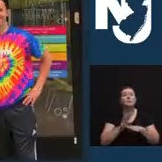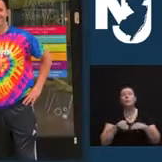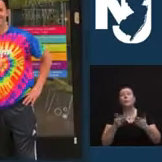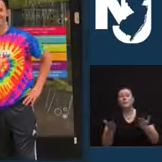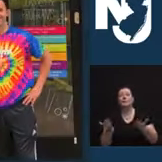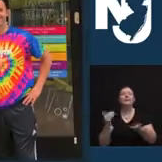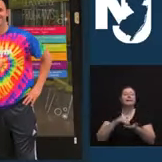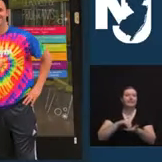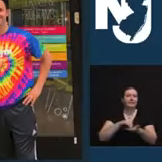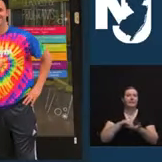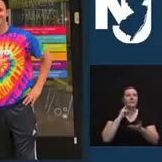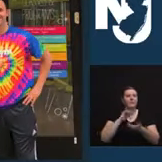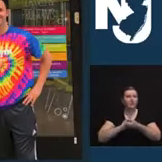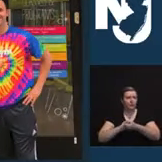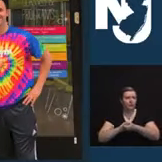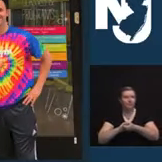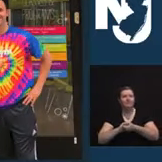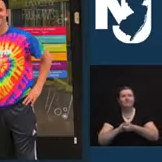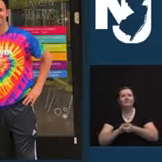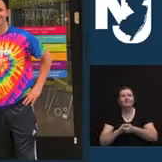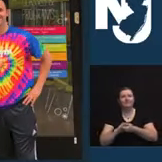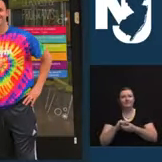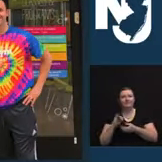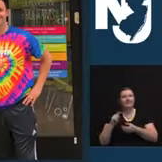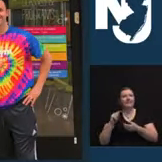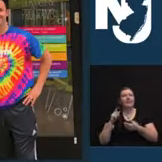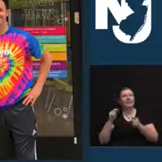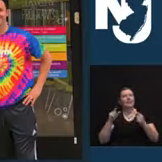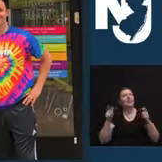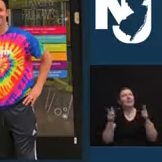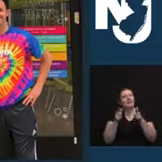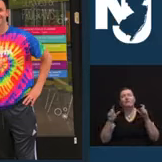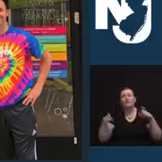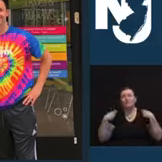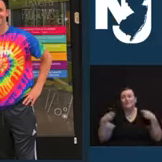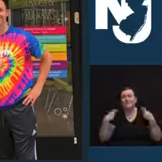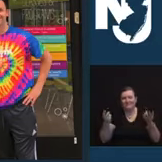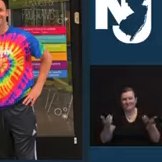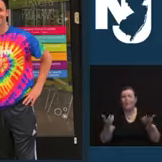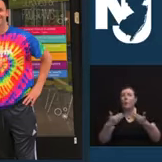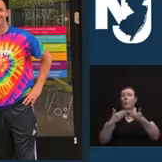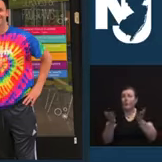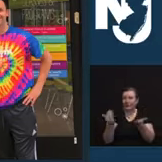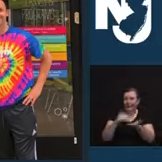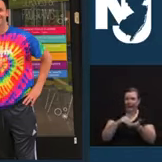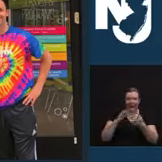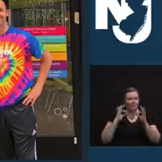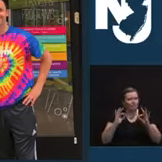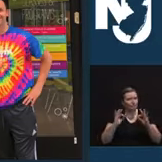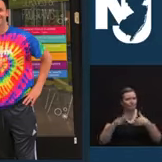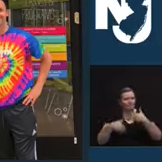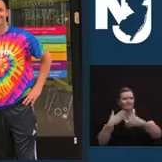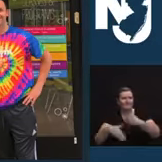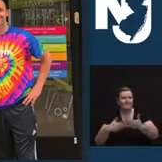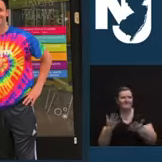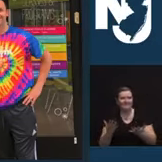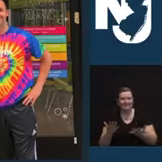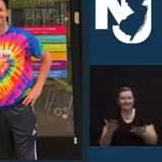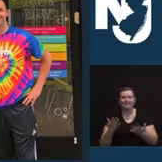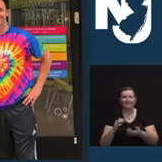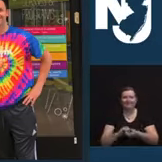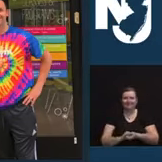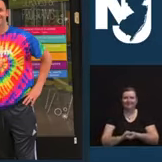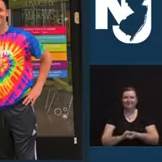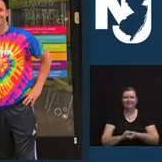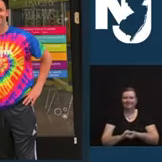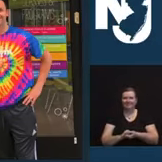one of them is this, the Little Gym of Jersey City, operated right there by Danielle and Tim Sporsic. The Little Gym